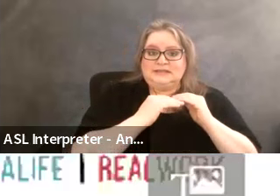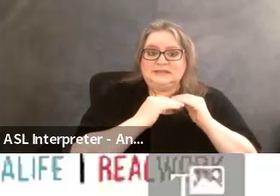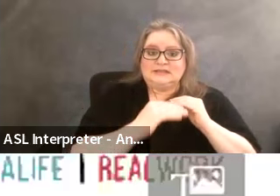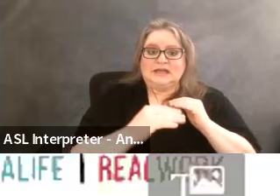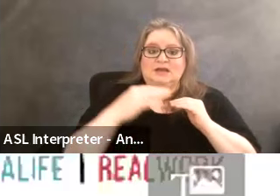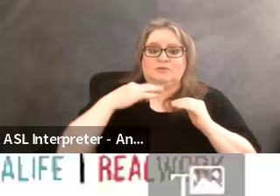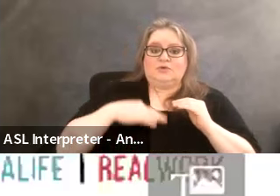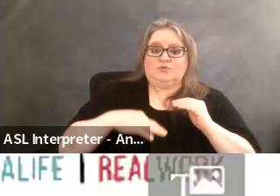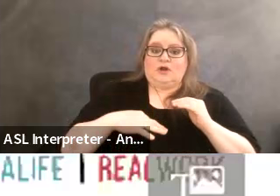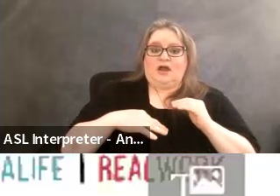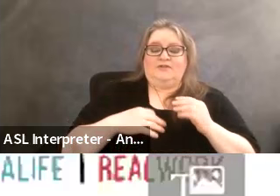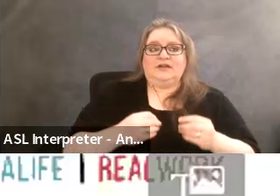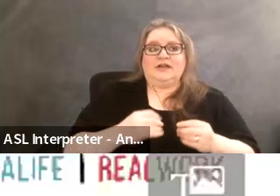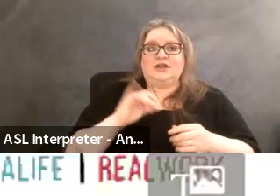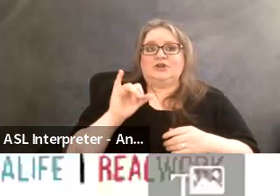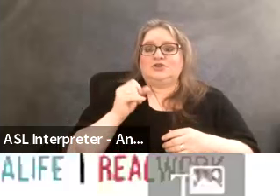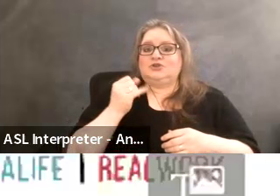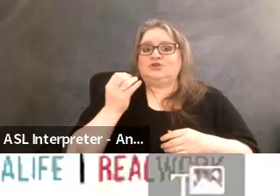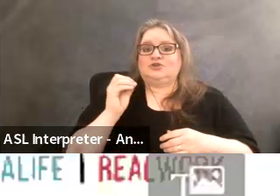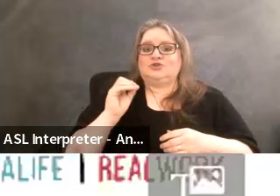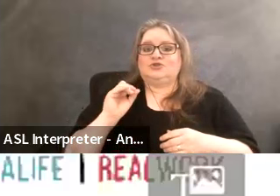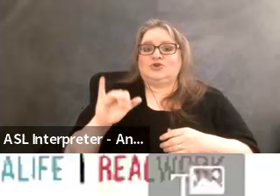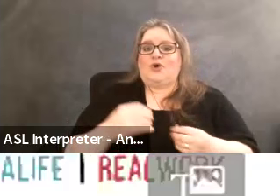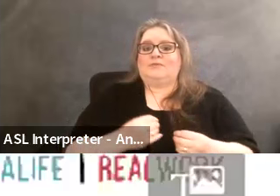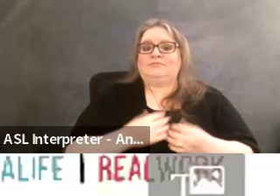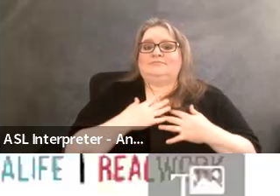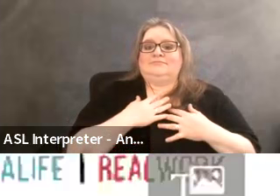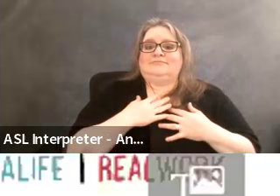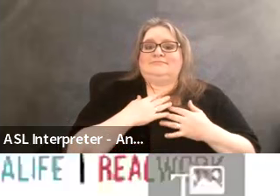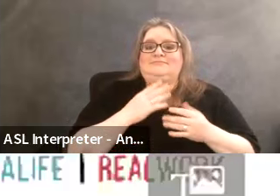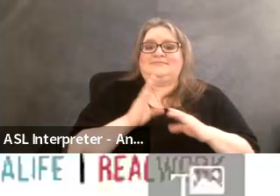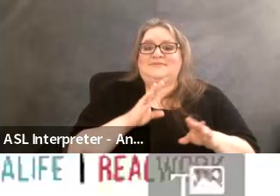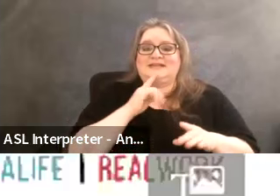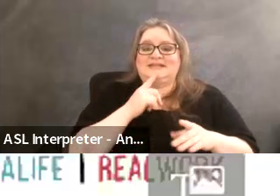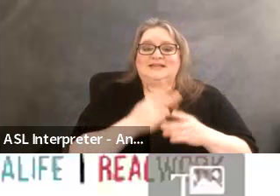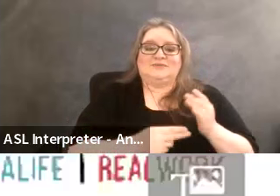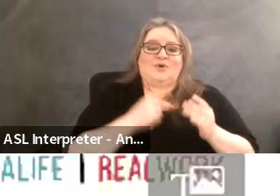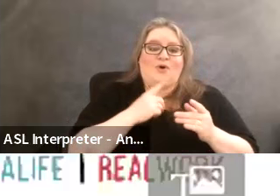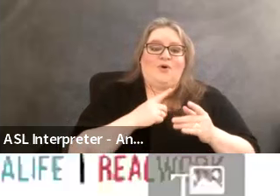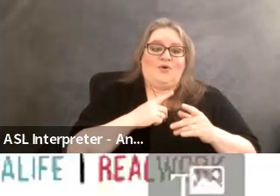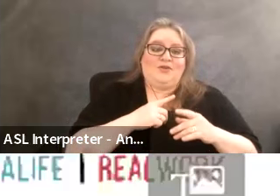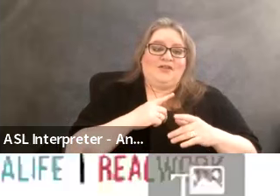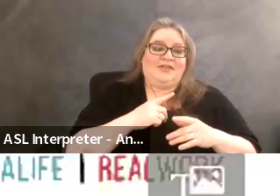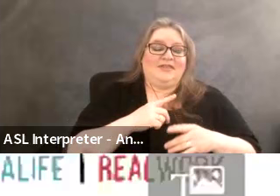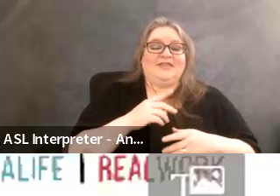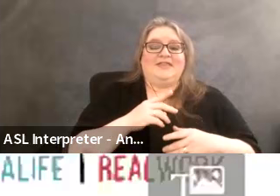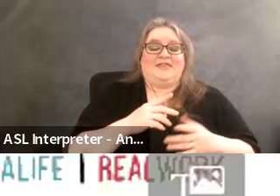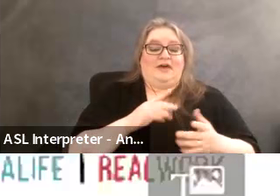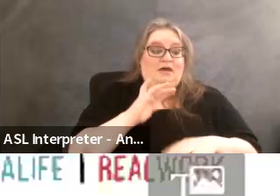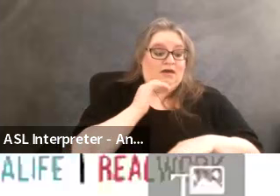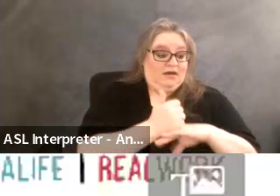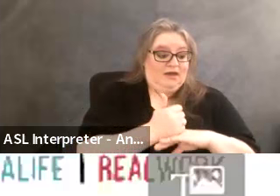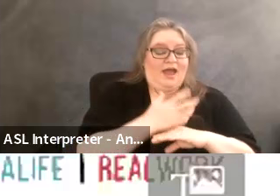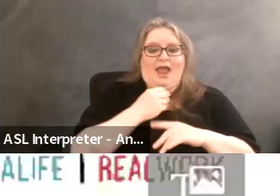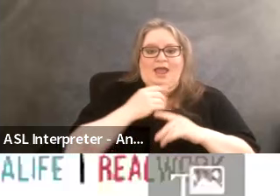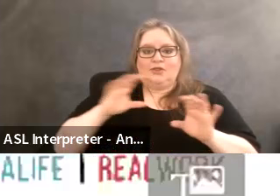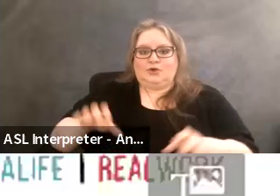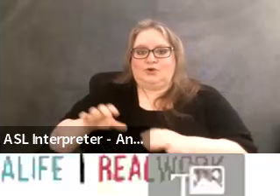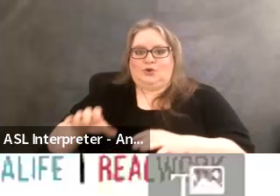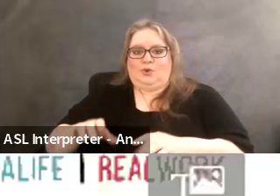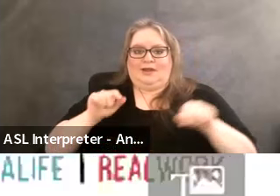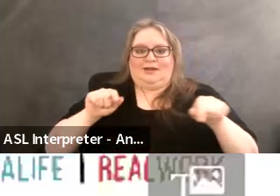joy-filled business is the harmony of both the being and the doing of your business. And I call that